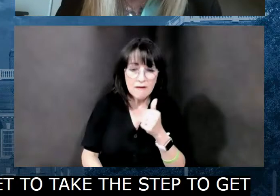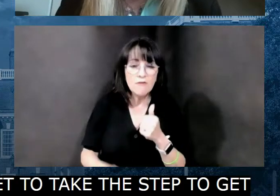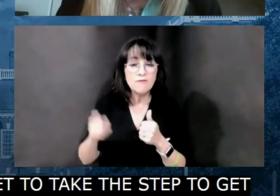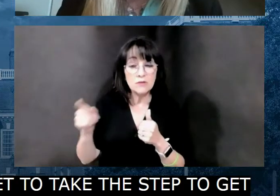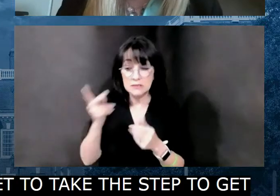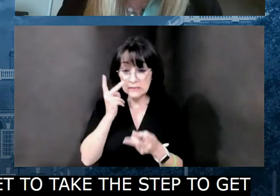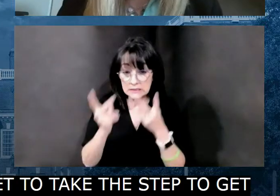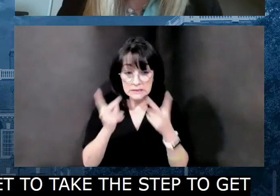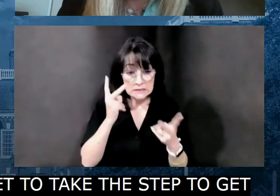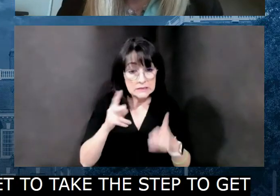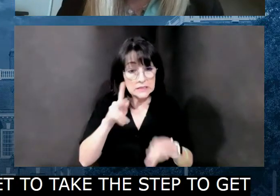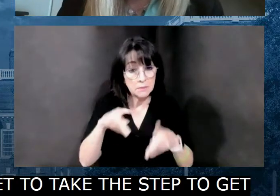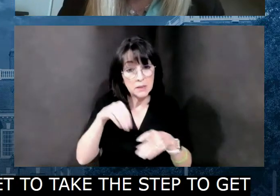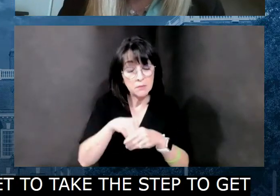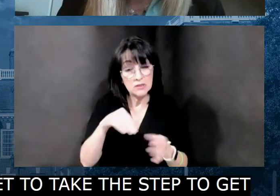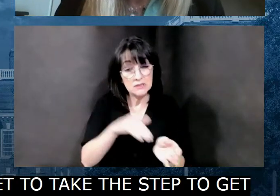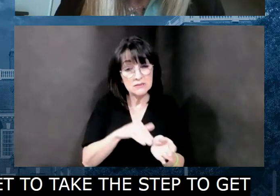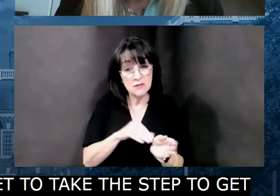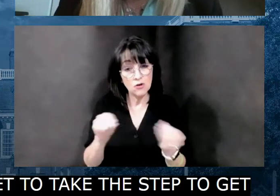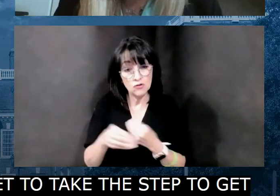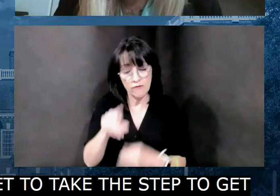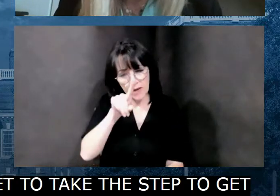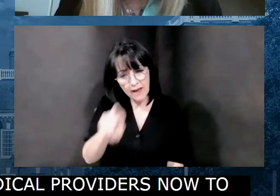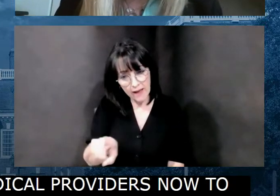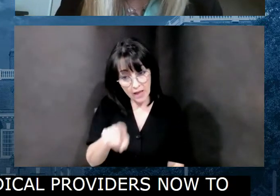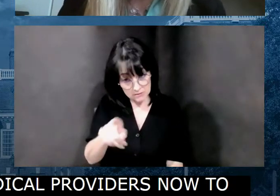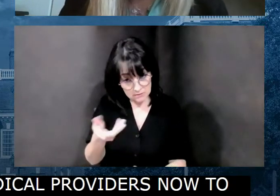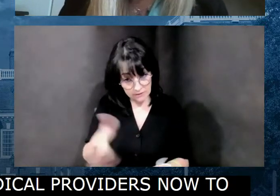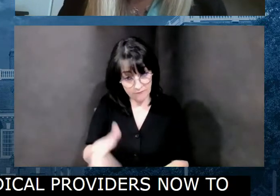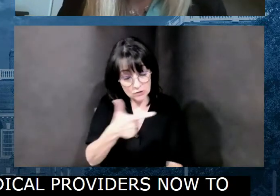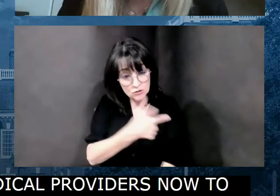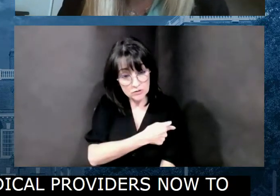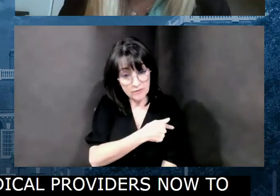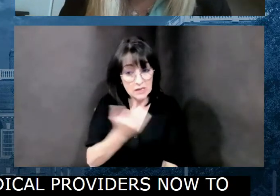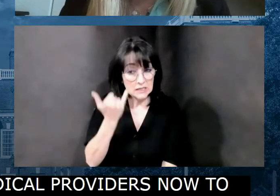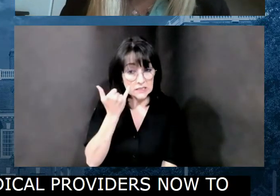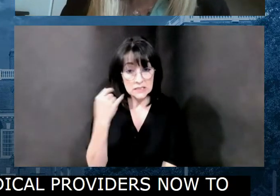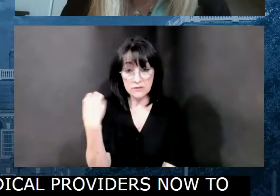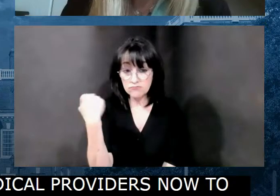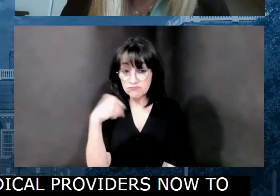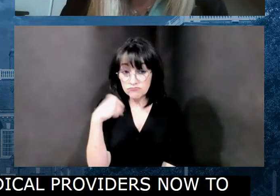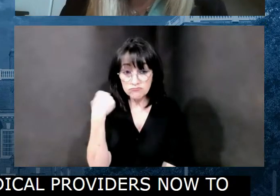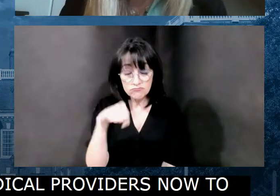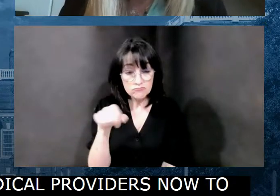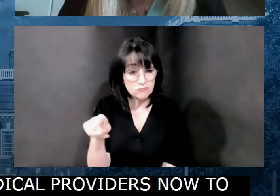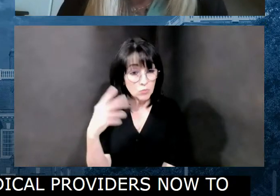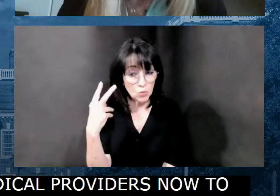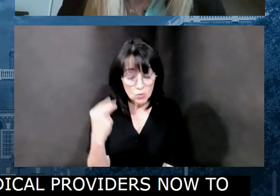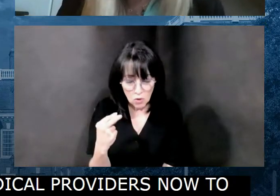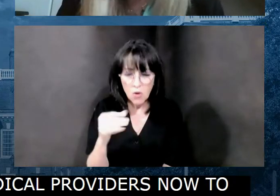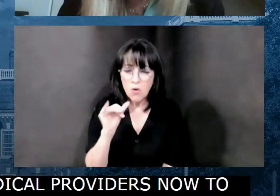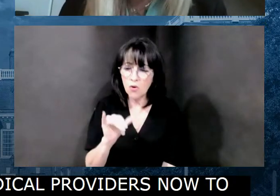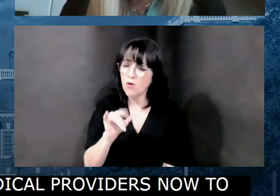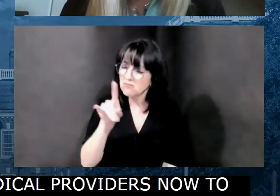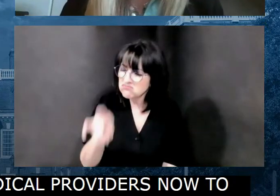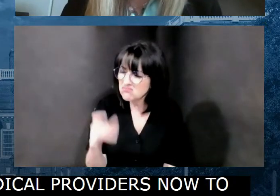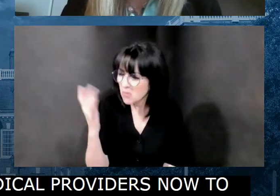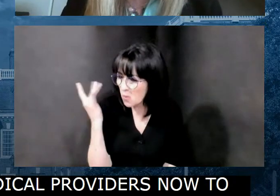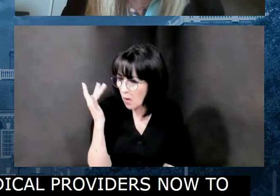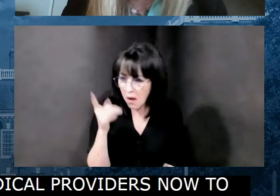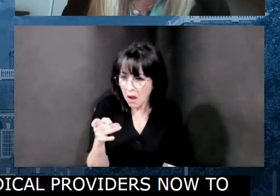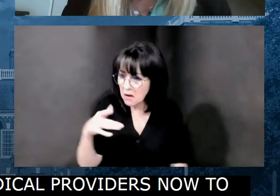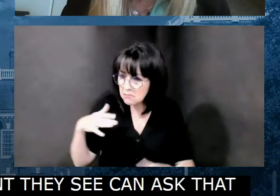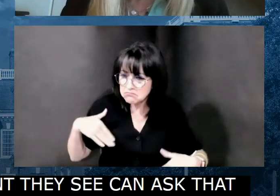asks that question, have you been vaccinated? And if not, they can begin a conversation and find out why. Sometimes it takes